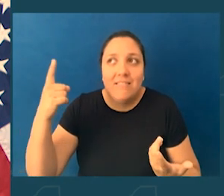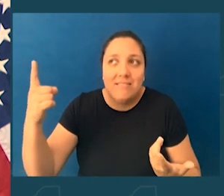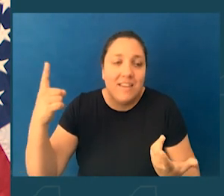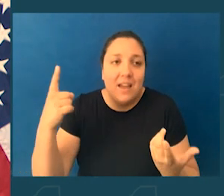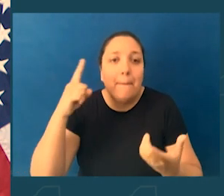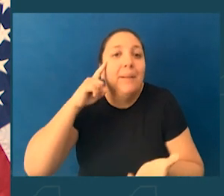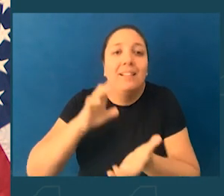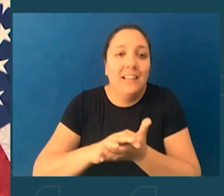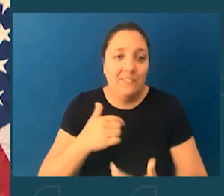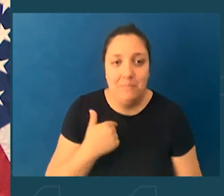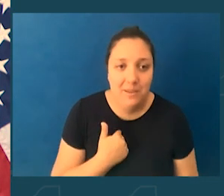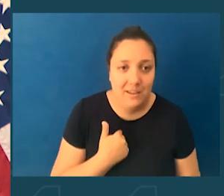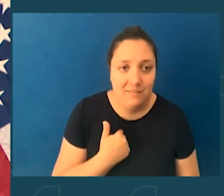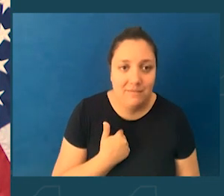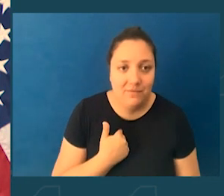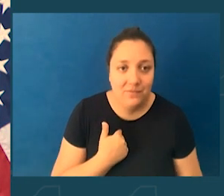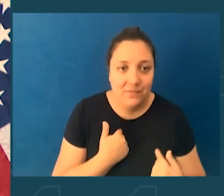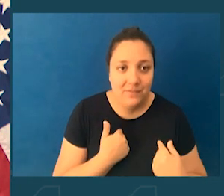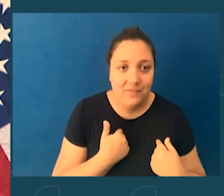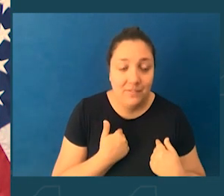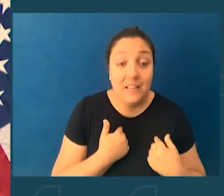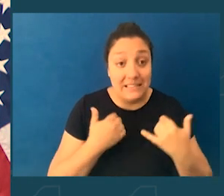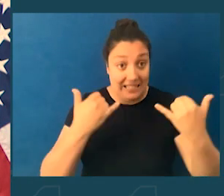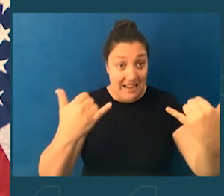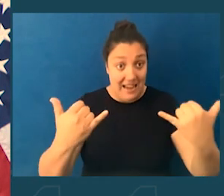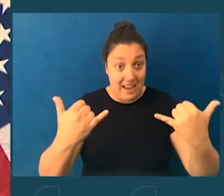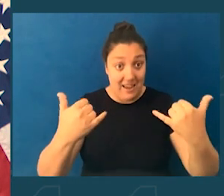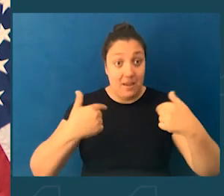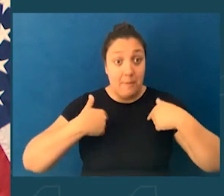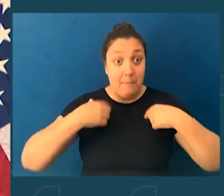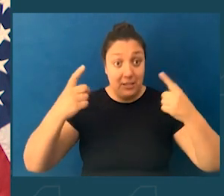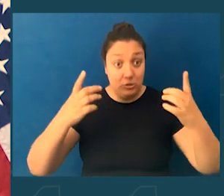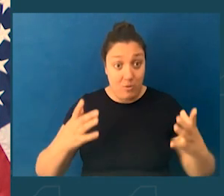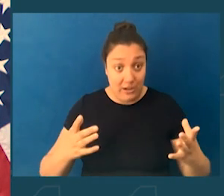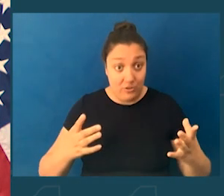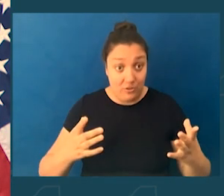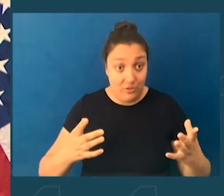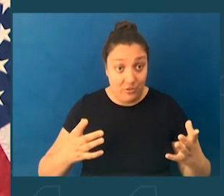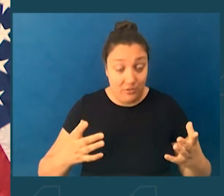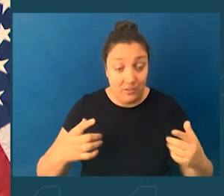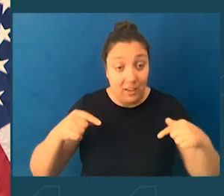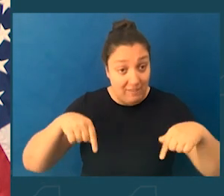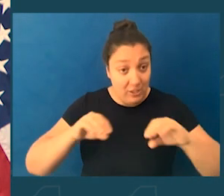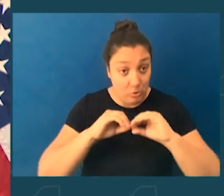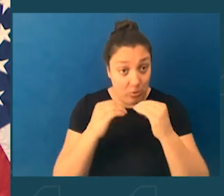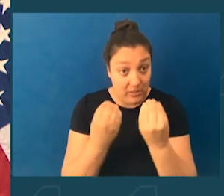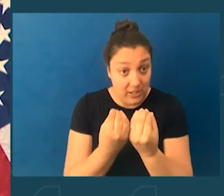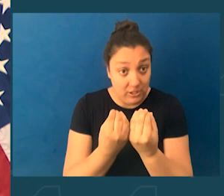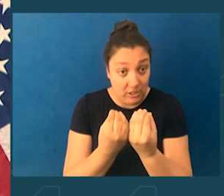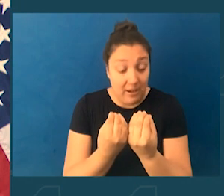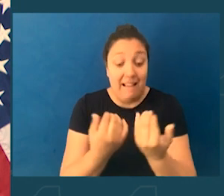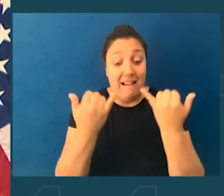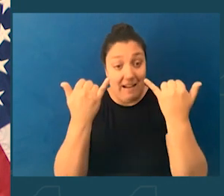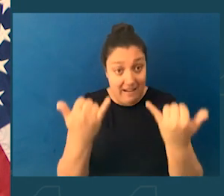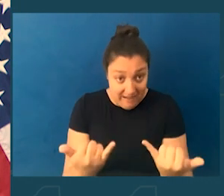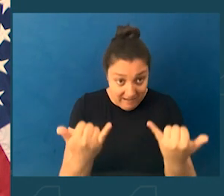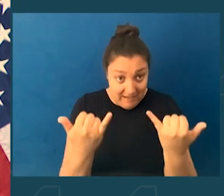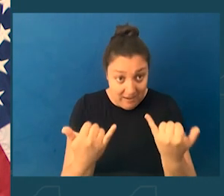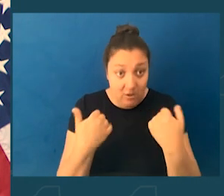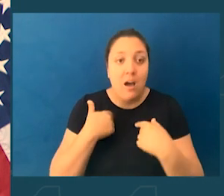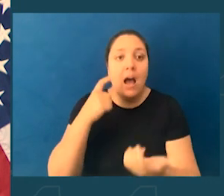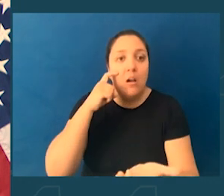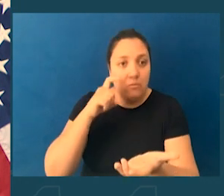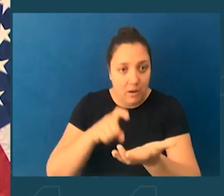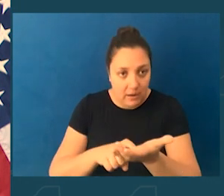Today, as director of a peer-driven organization, I recognize the importance of